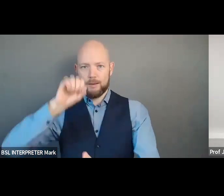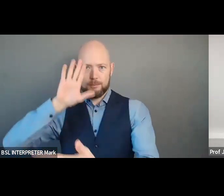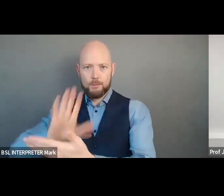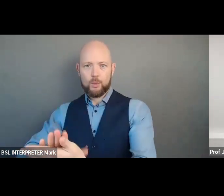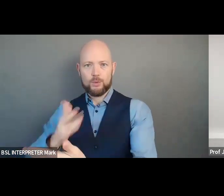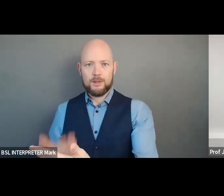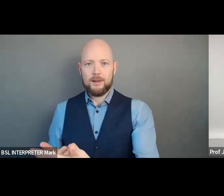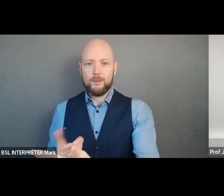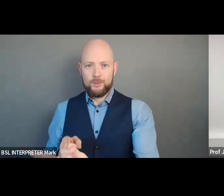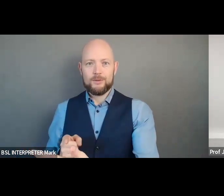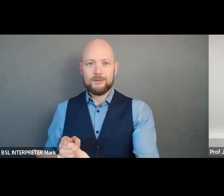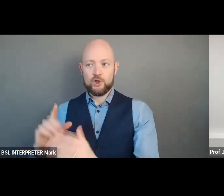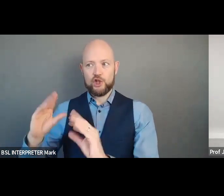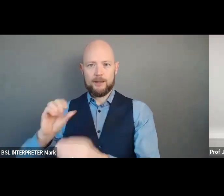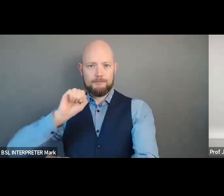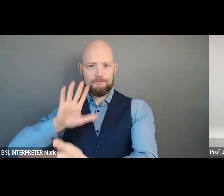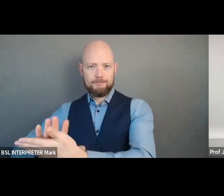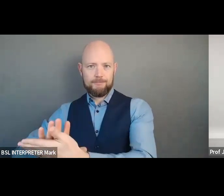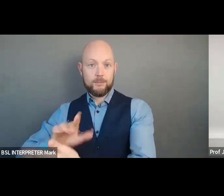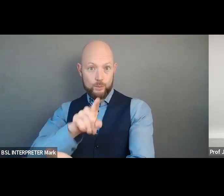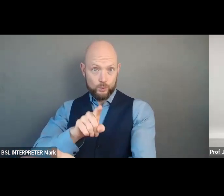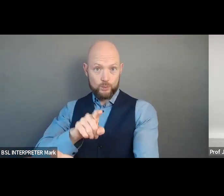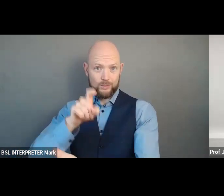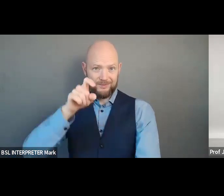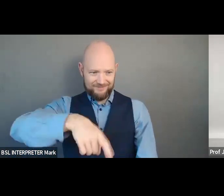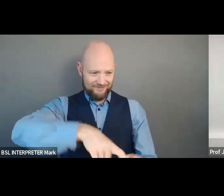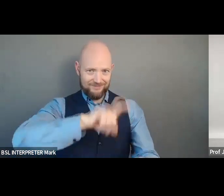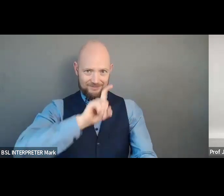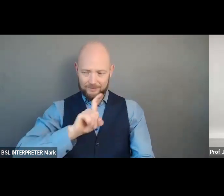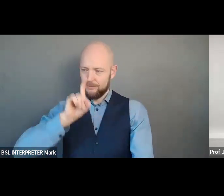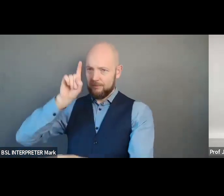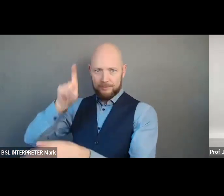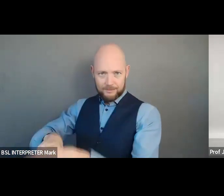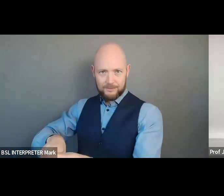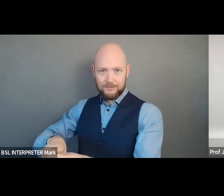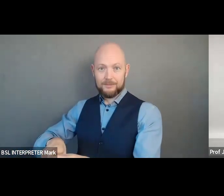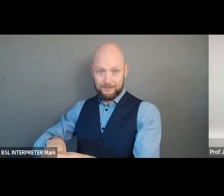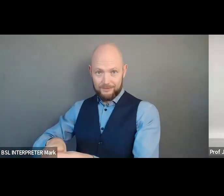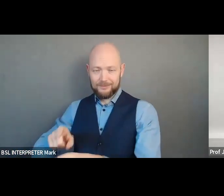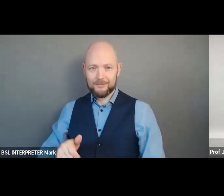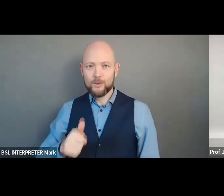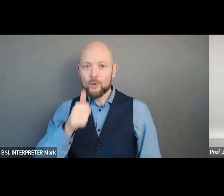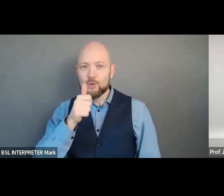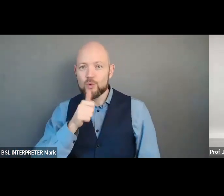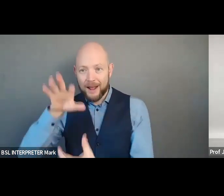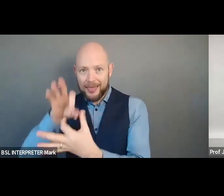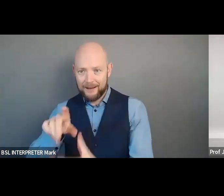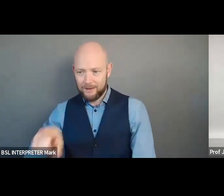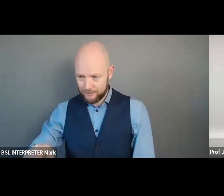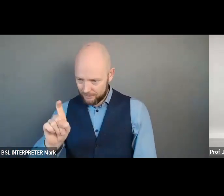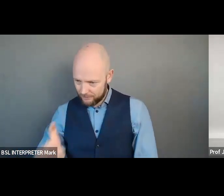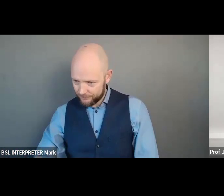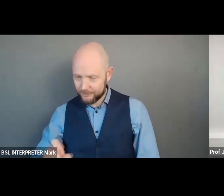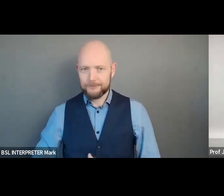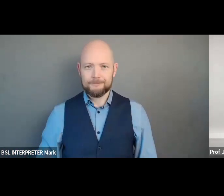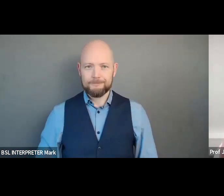different panel link in the Zoom chat now, so that people can, if you can move over